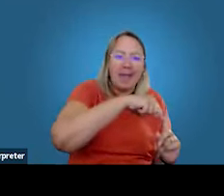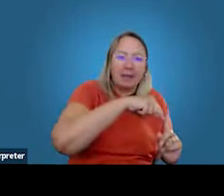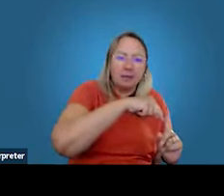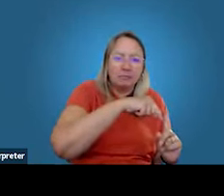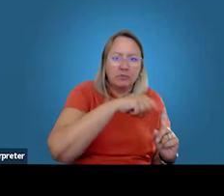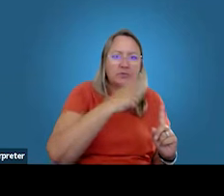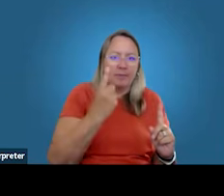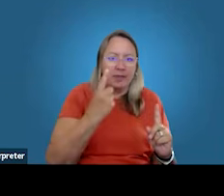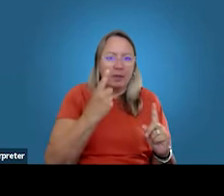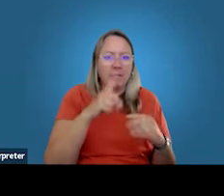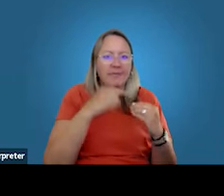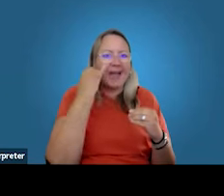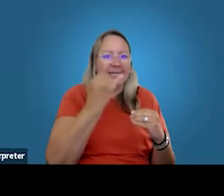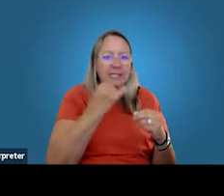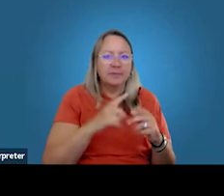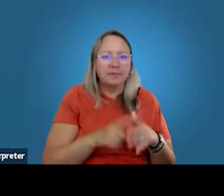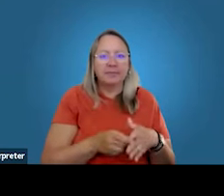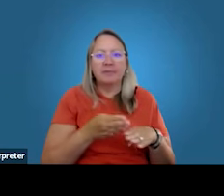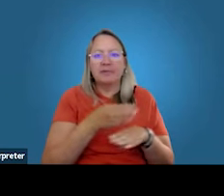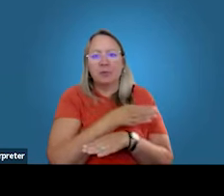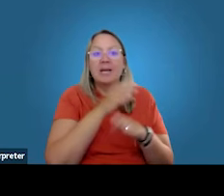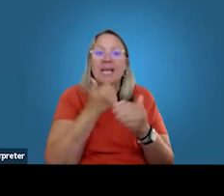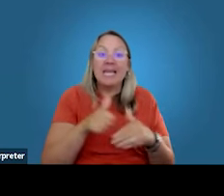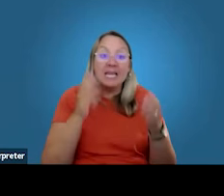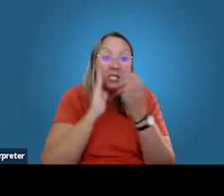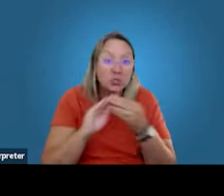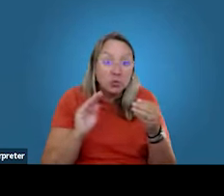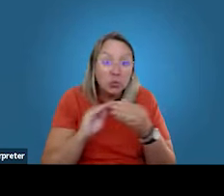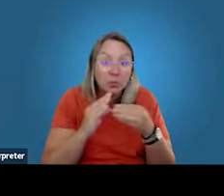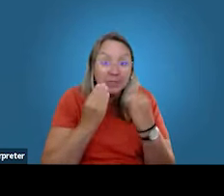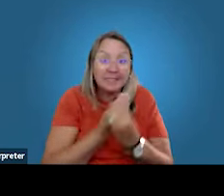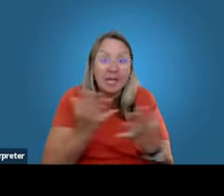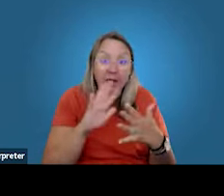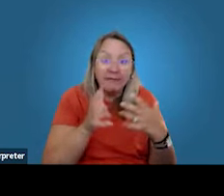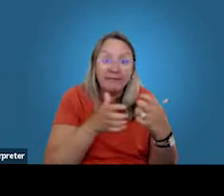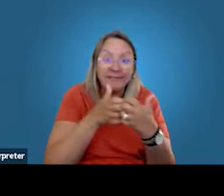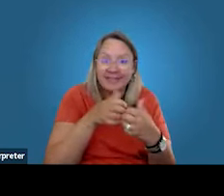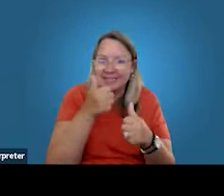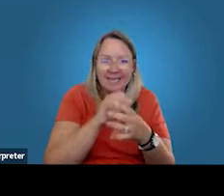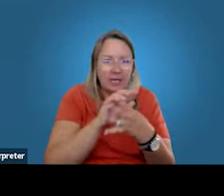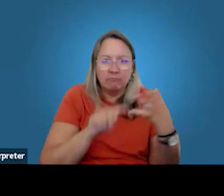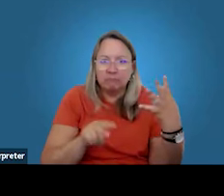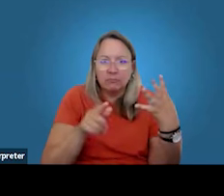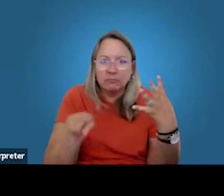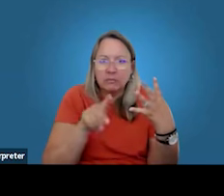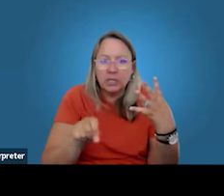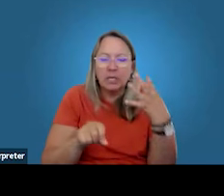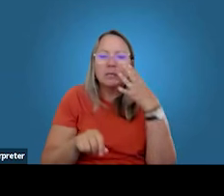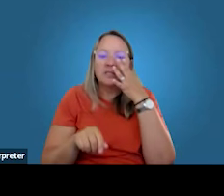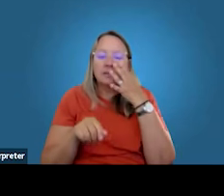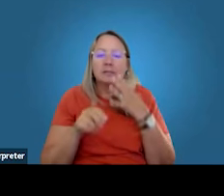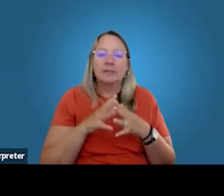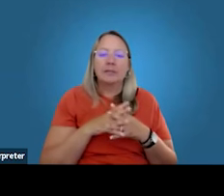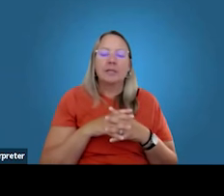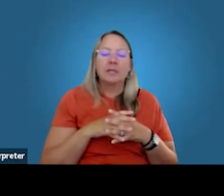idealism. Any story we tell can fit into one of these. What we don't want to do is to think, okay, it's fitting